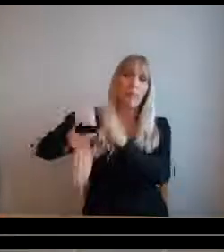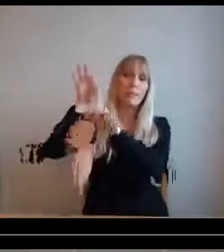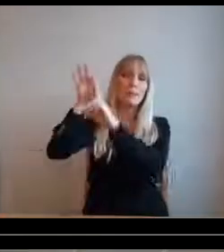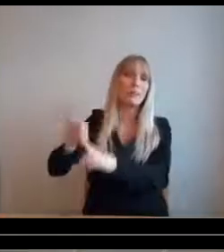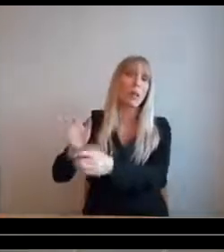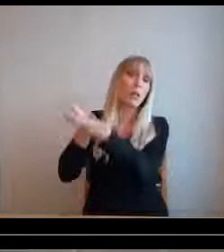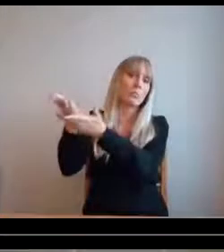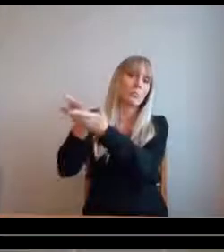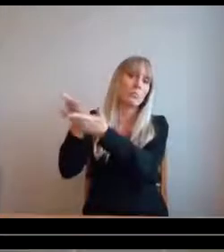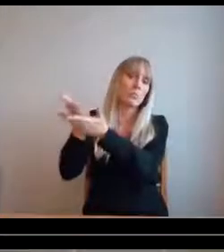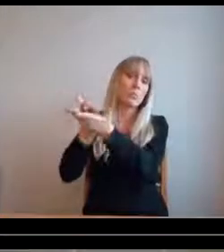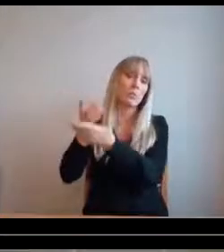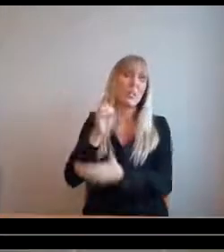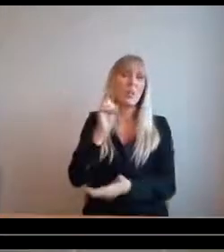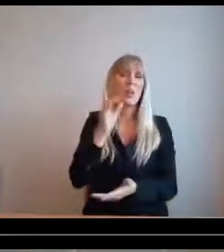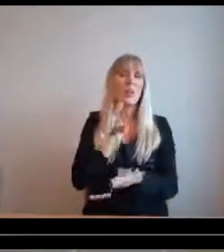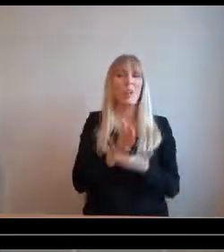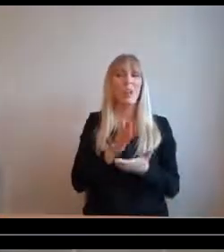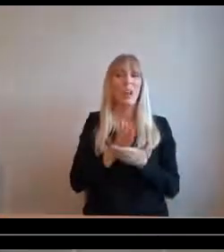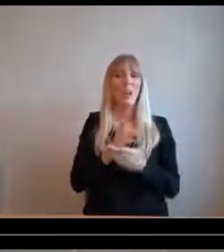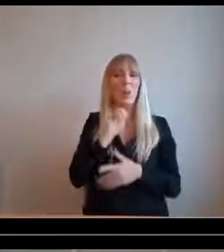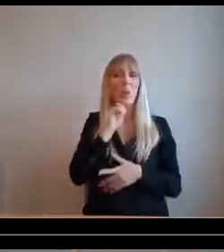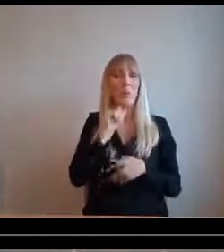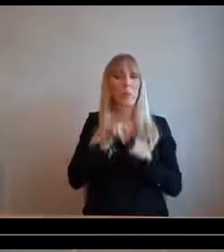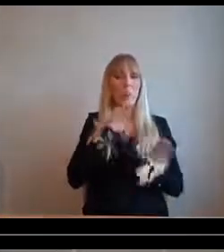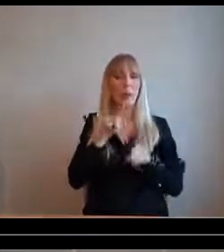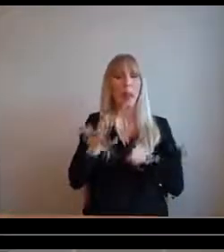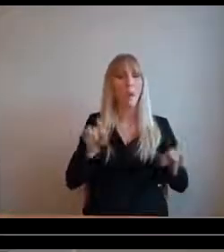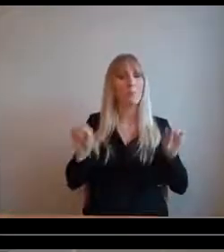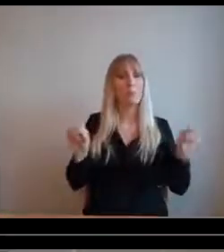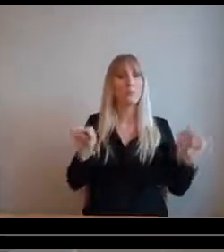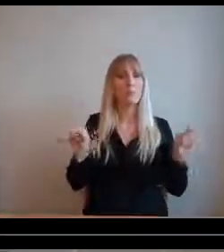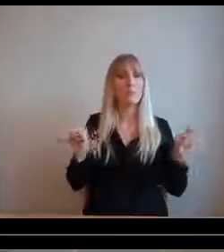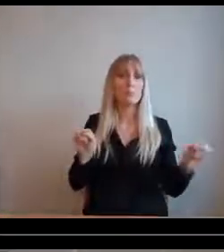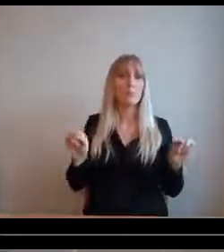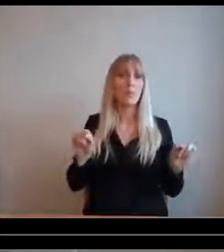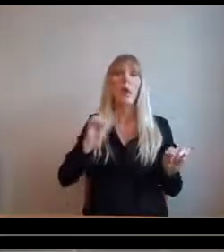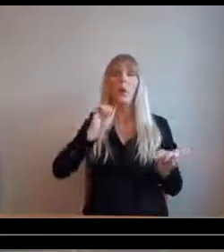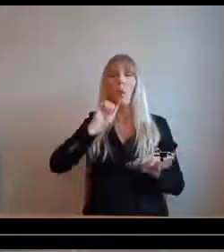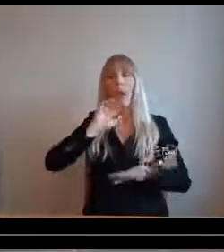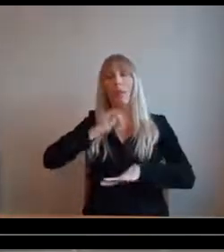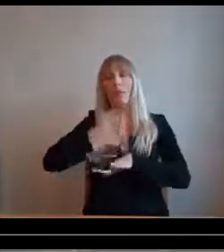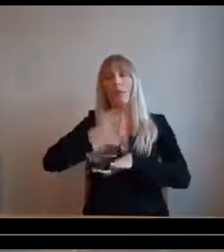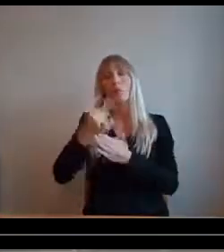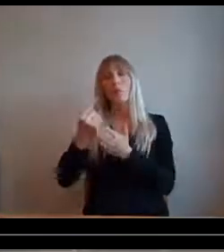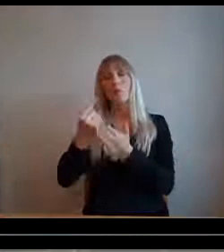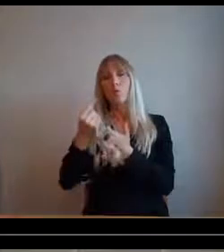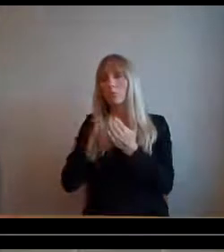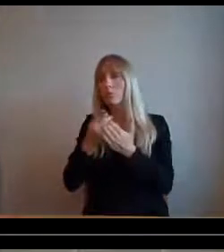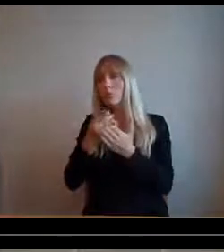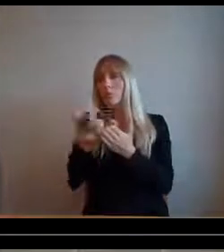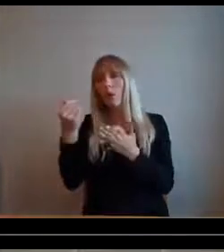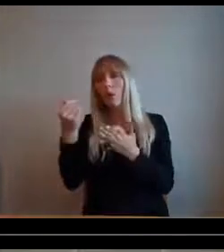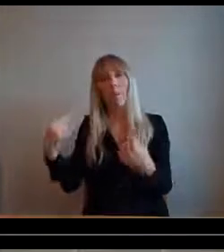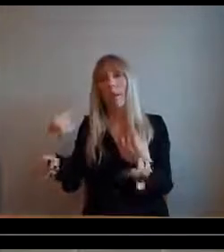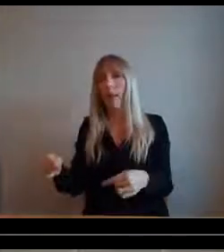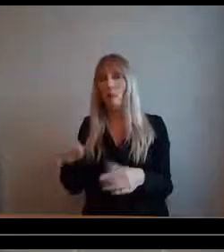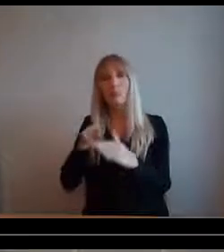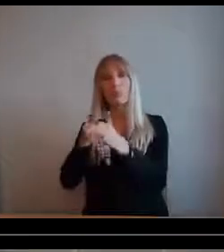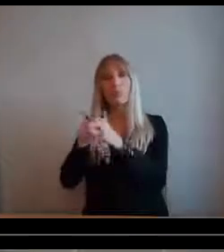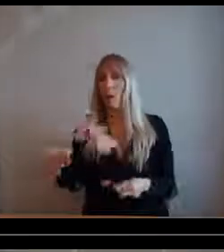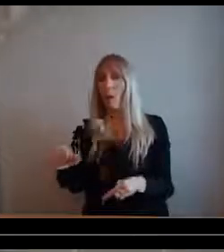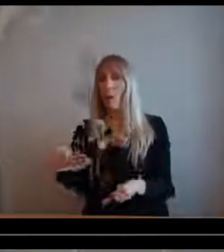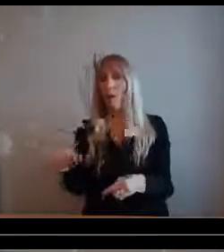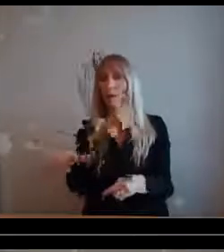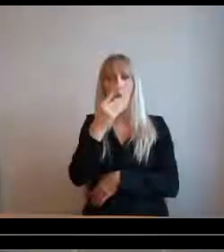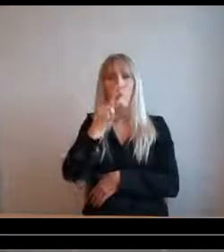There will be. We are planning to put restrictions on going through the tunnel, because it's 4.3